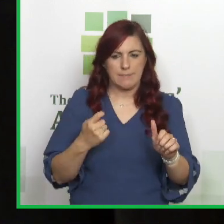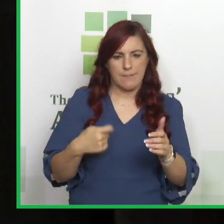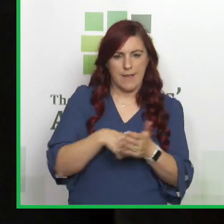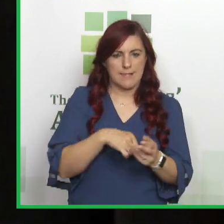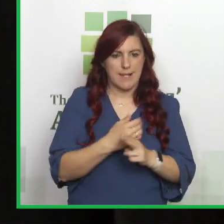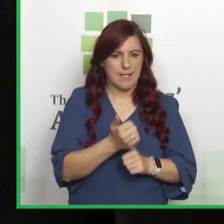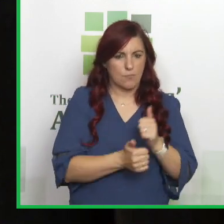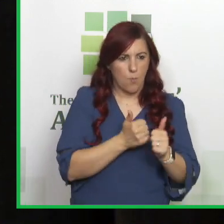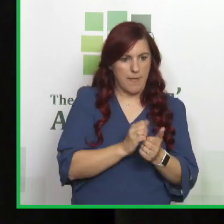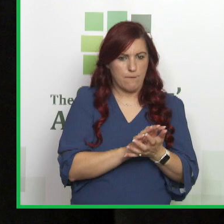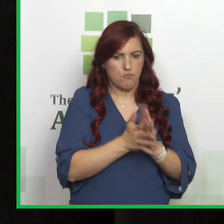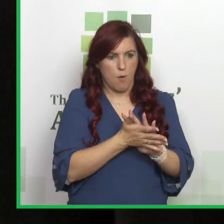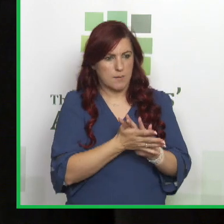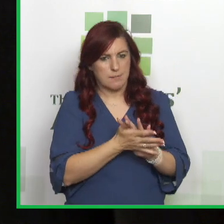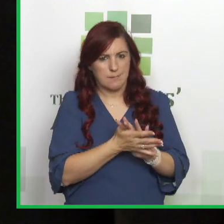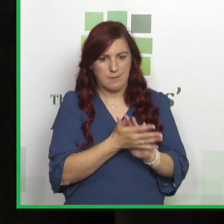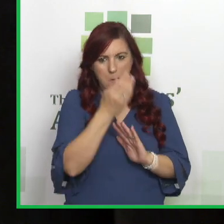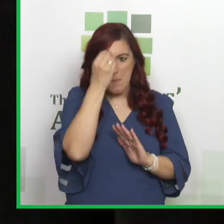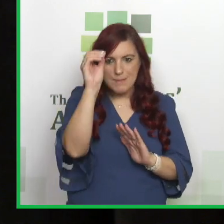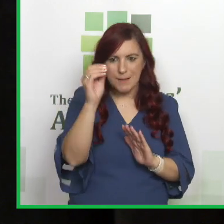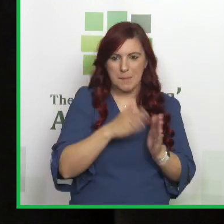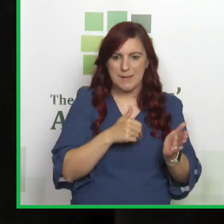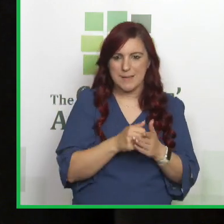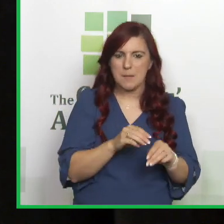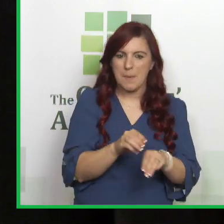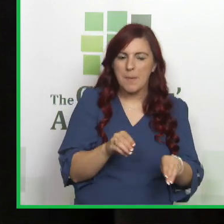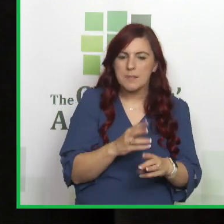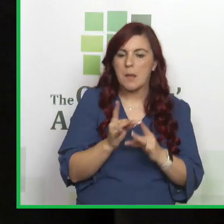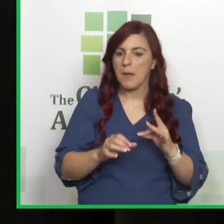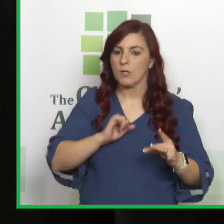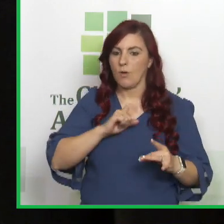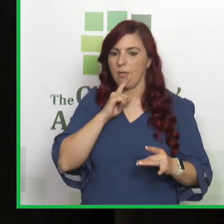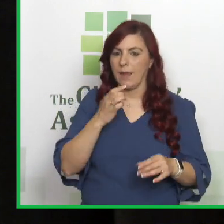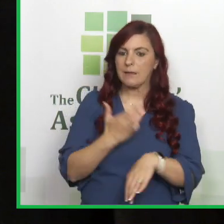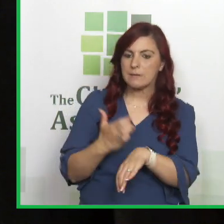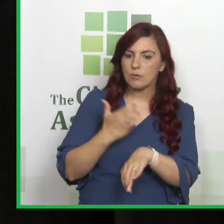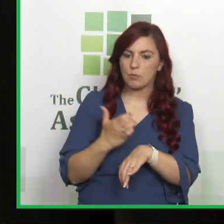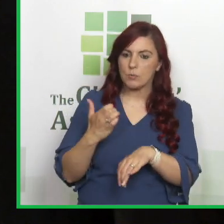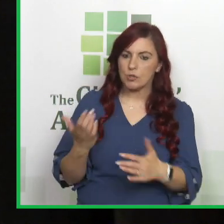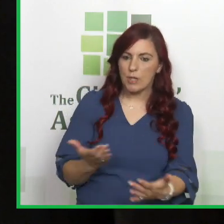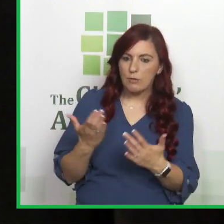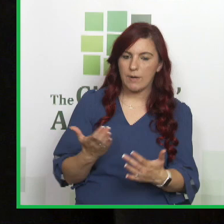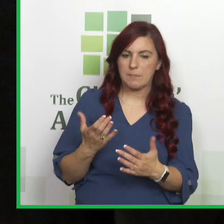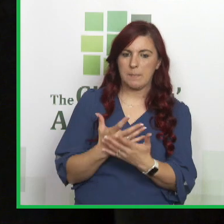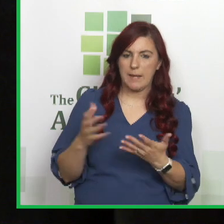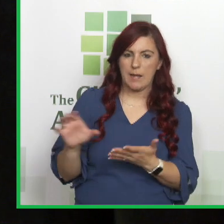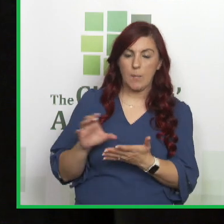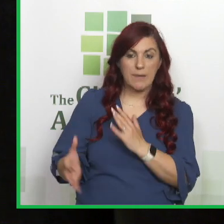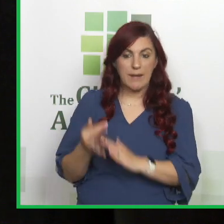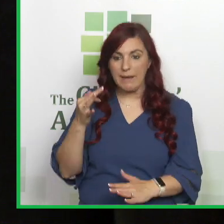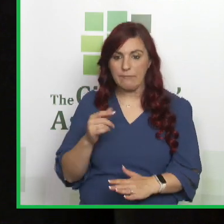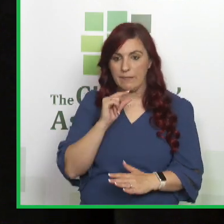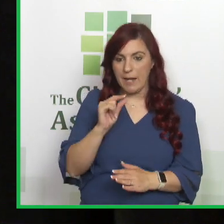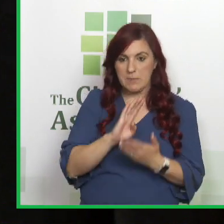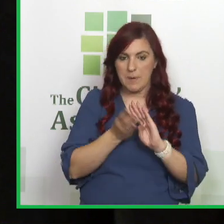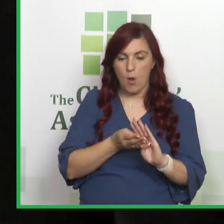complicit business people. The intention of the criminal organisation was to ensure they continue to generate their vast incomes even in situations where cannabis would become